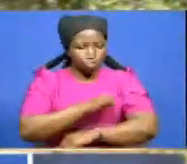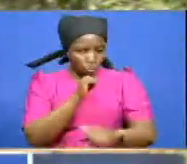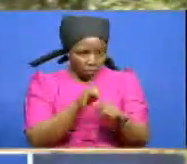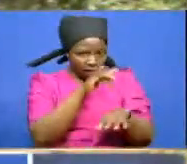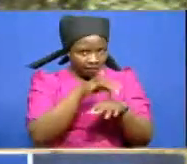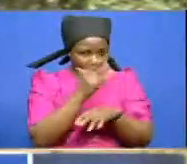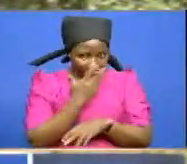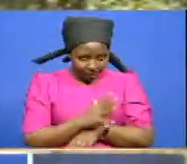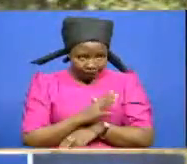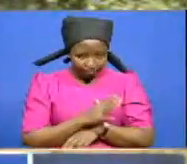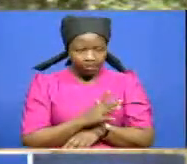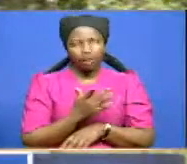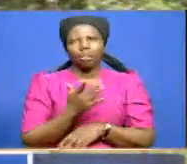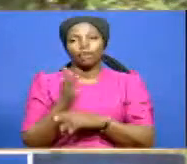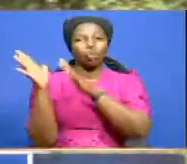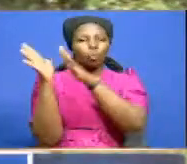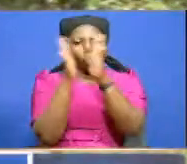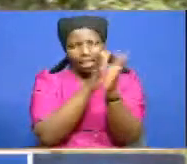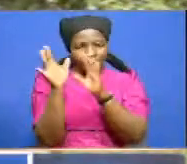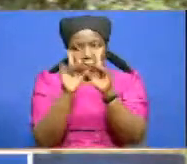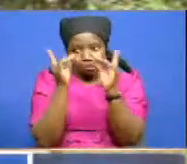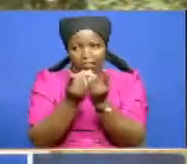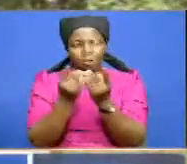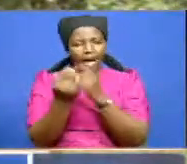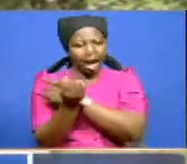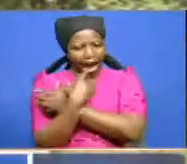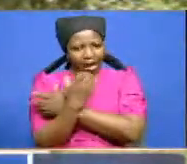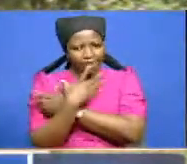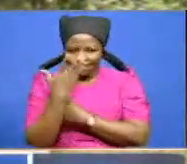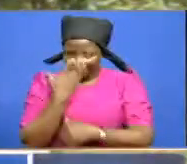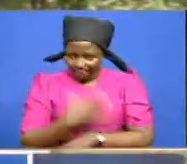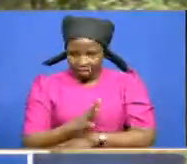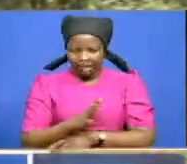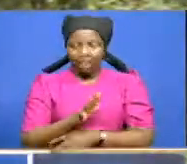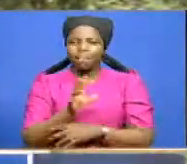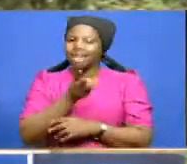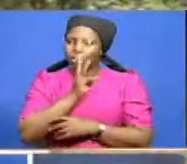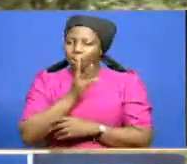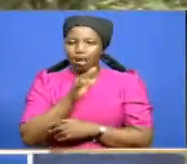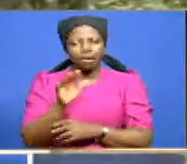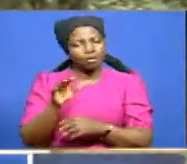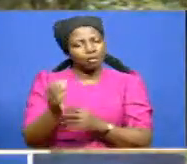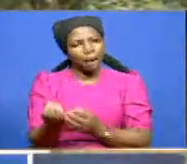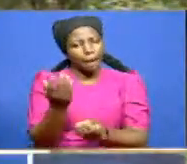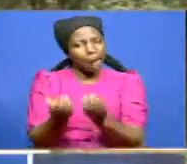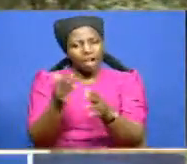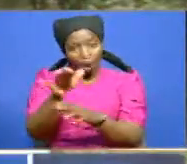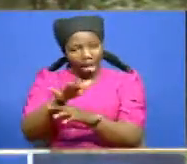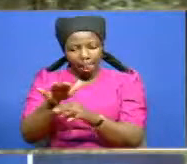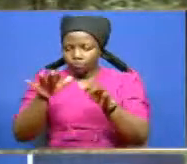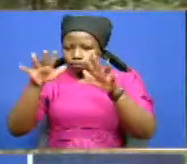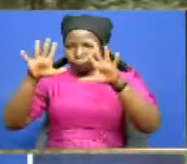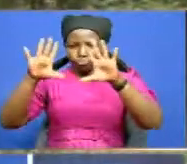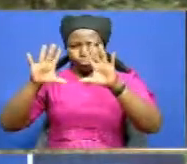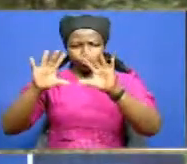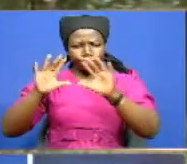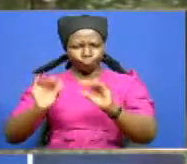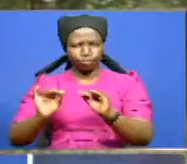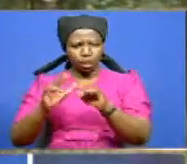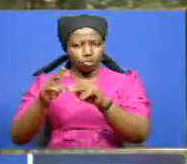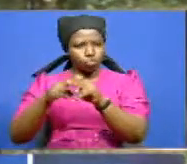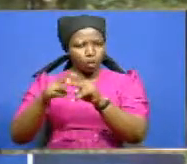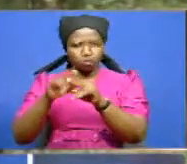the meteorologists and also the geologists that the water in Lake Baringo might not recede anytime soon. it might take some